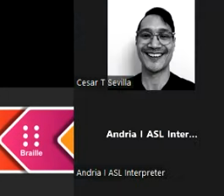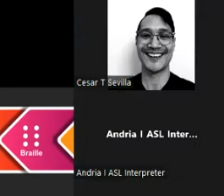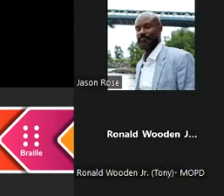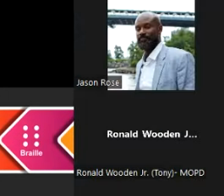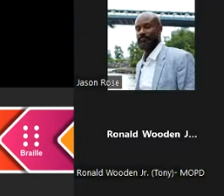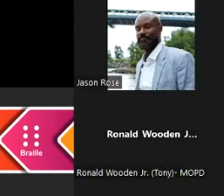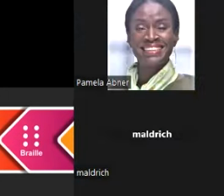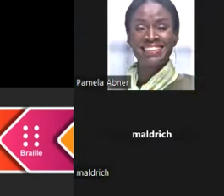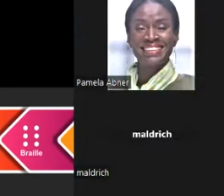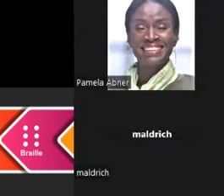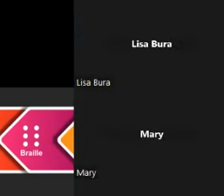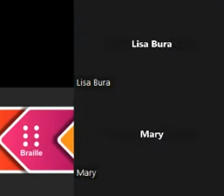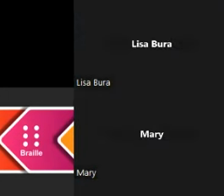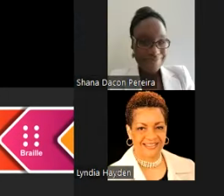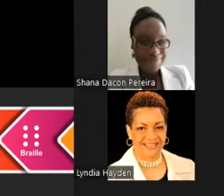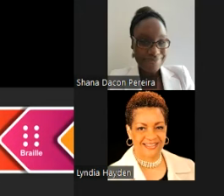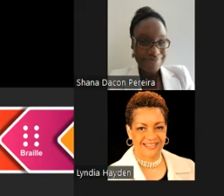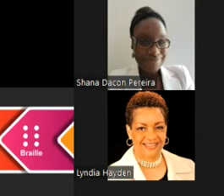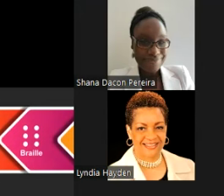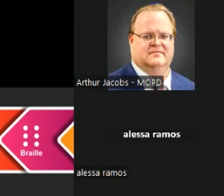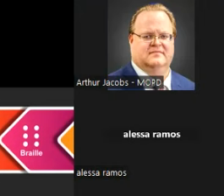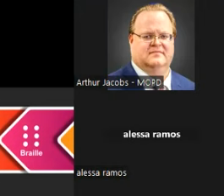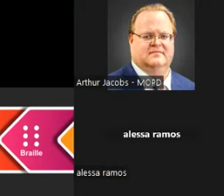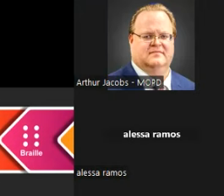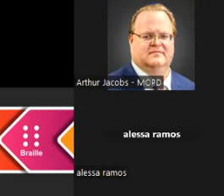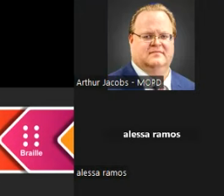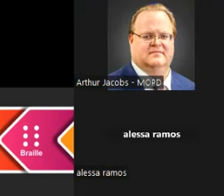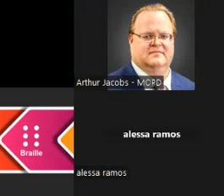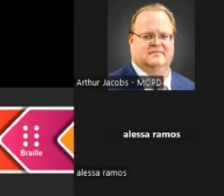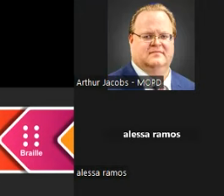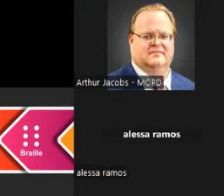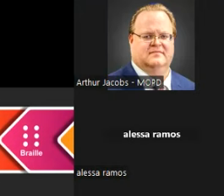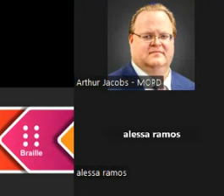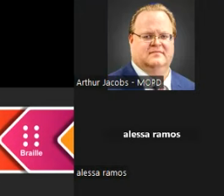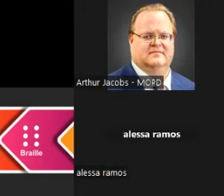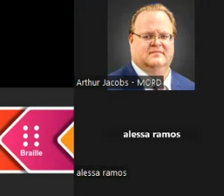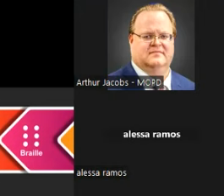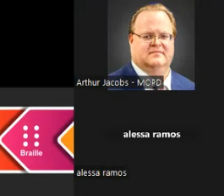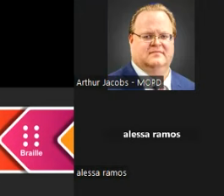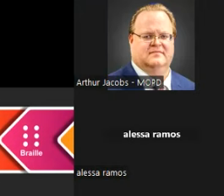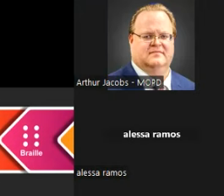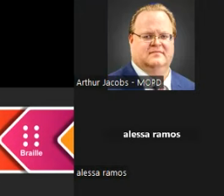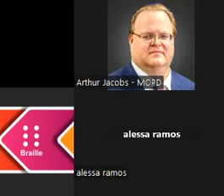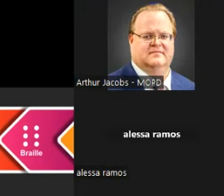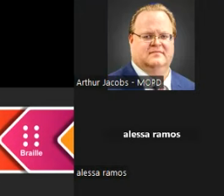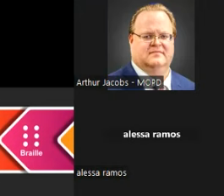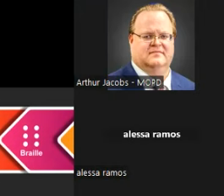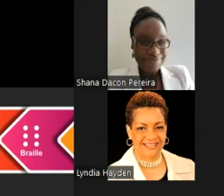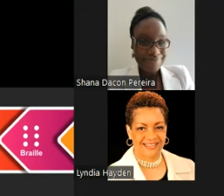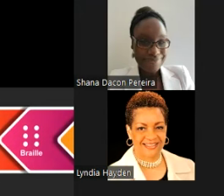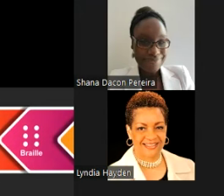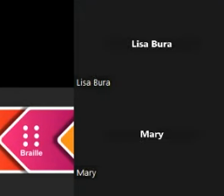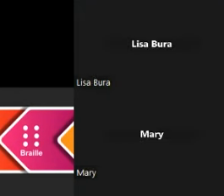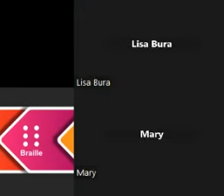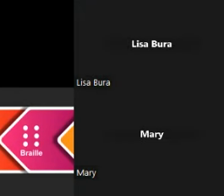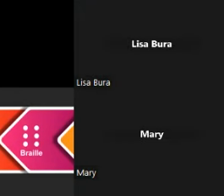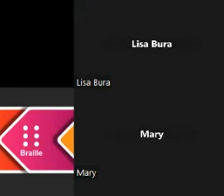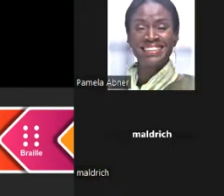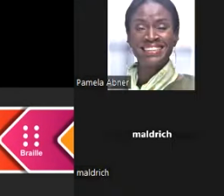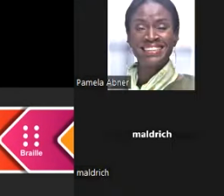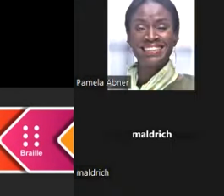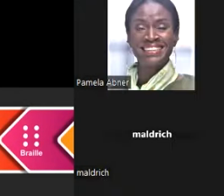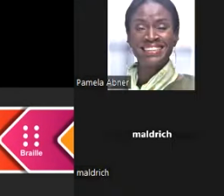images of blind people, one using a cane and the other using a guide dog. If you catch anything from this presentation, you will